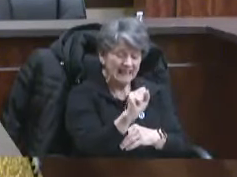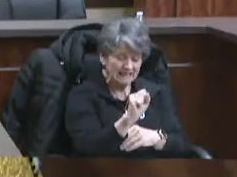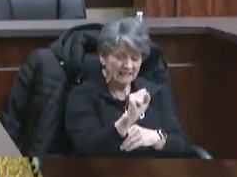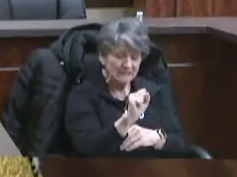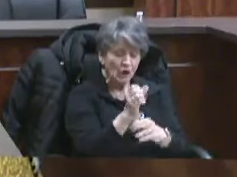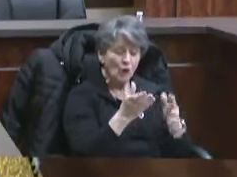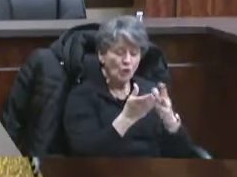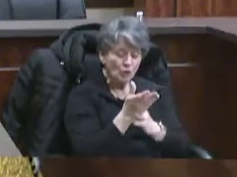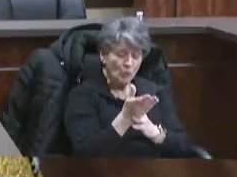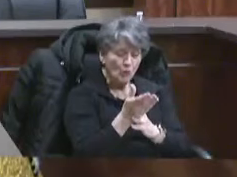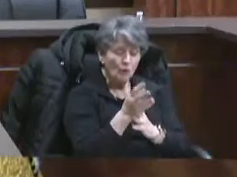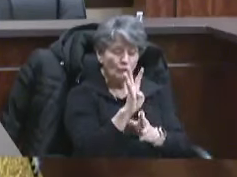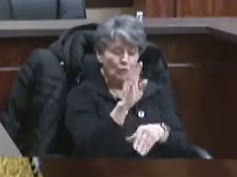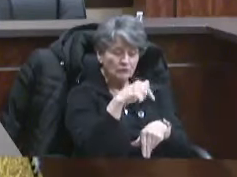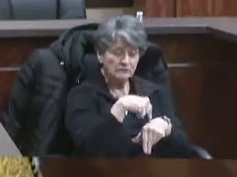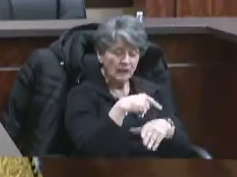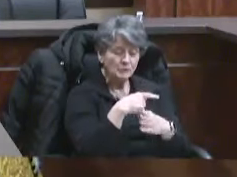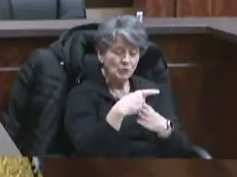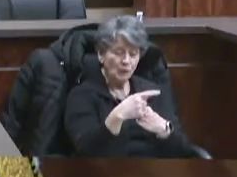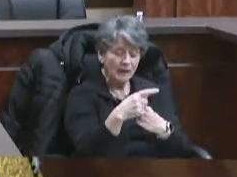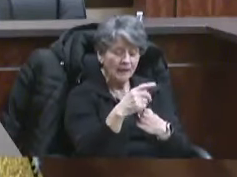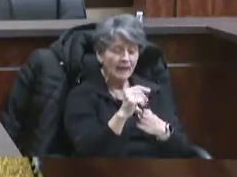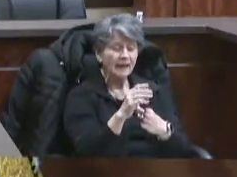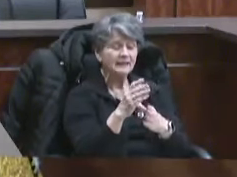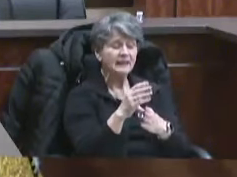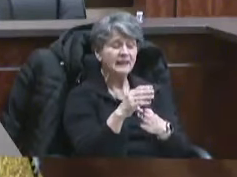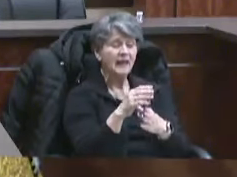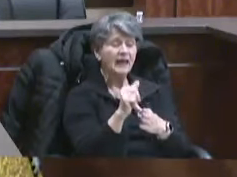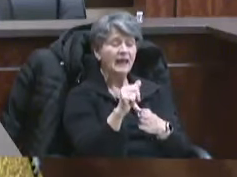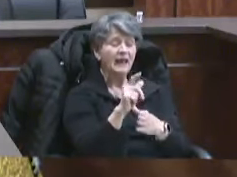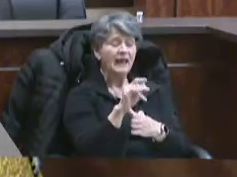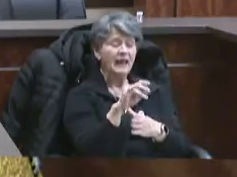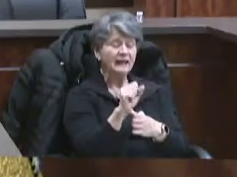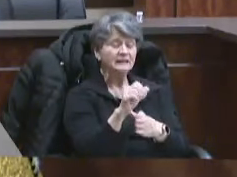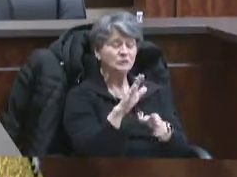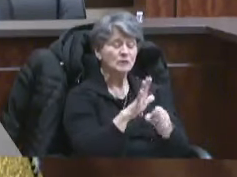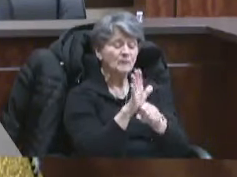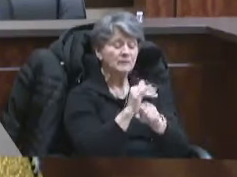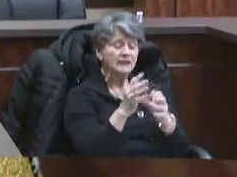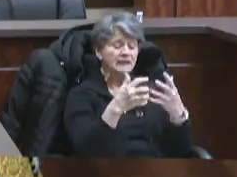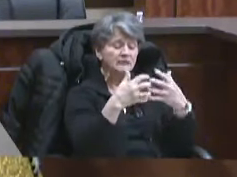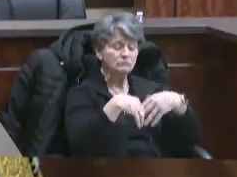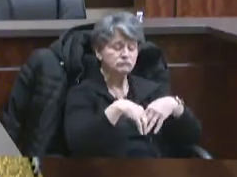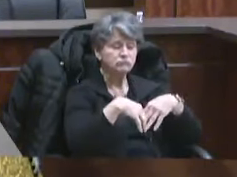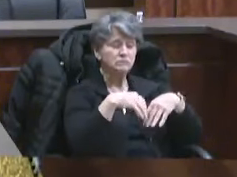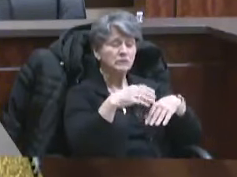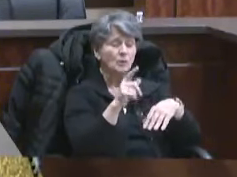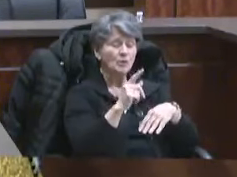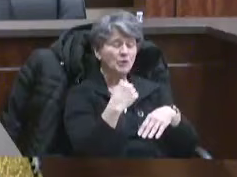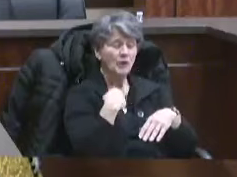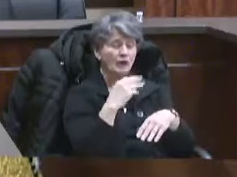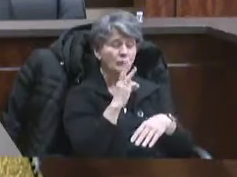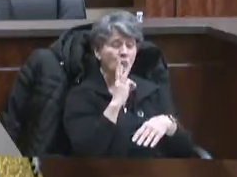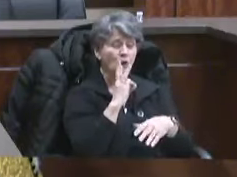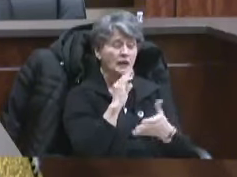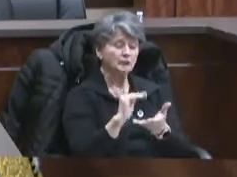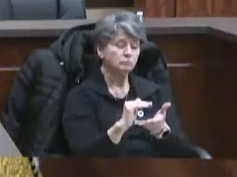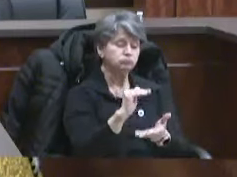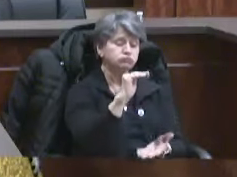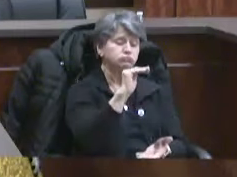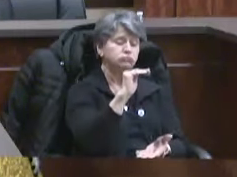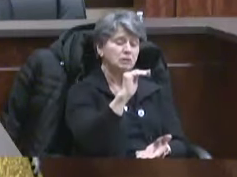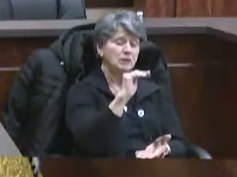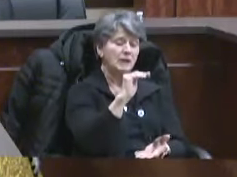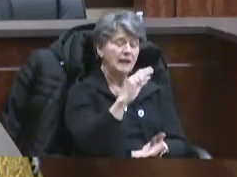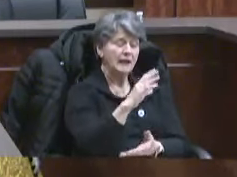the alleys are totally deteriorated to where we have the standing water. It's also like,